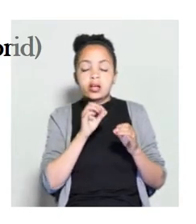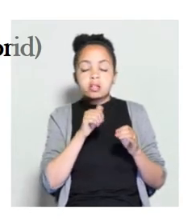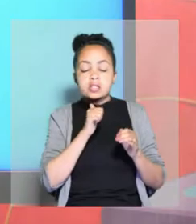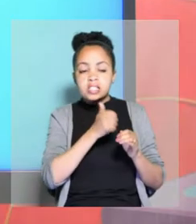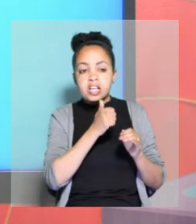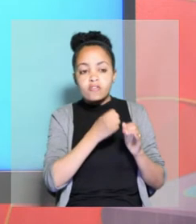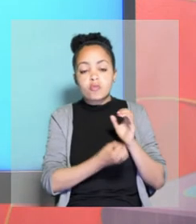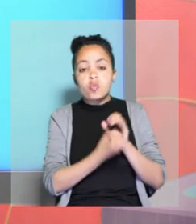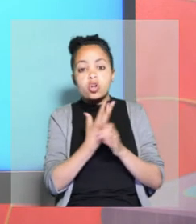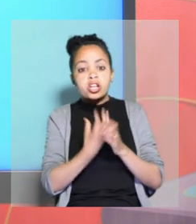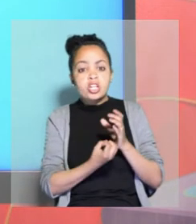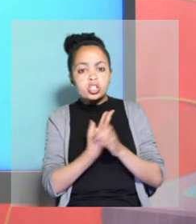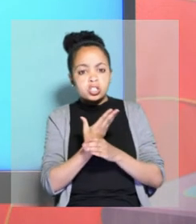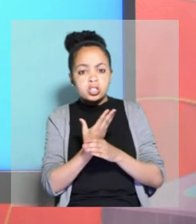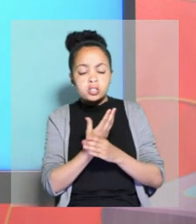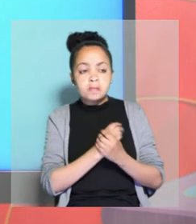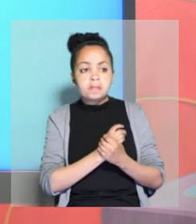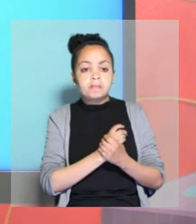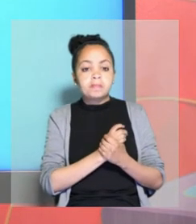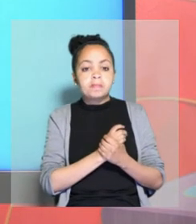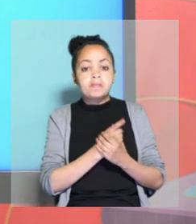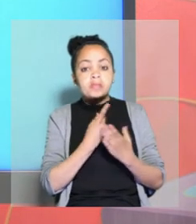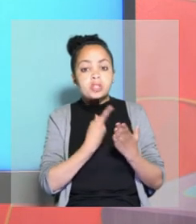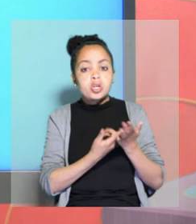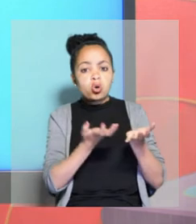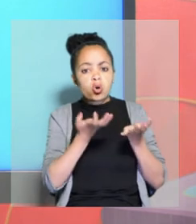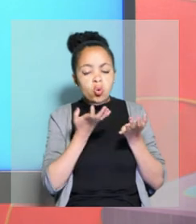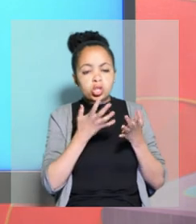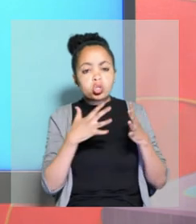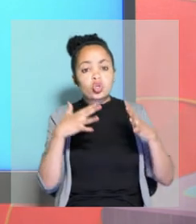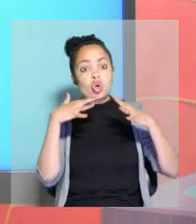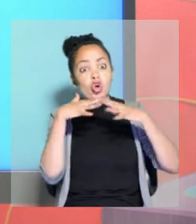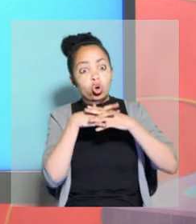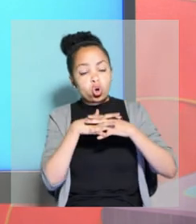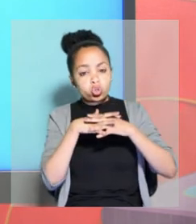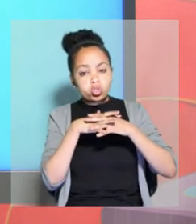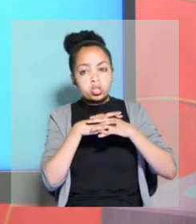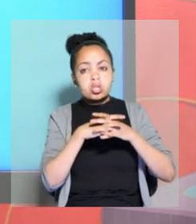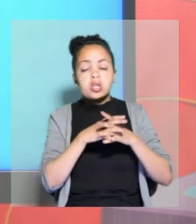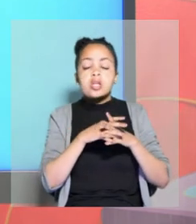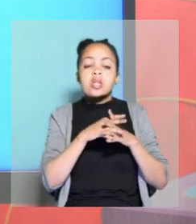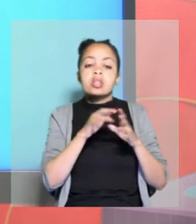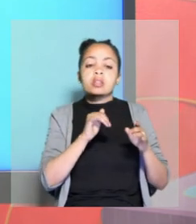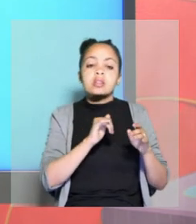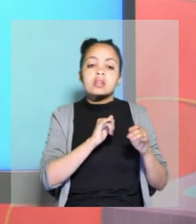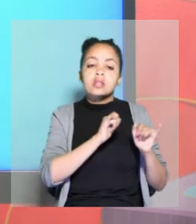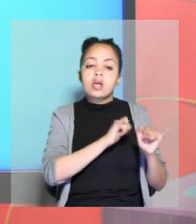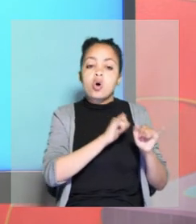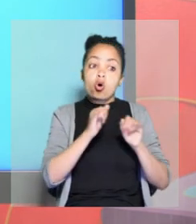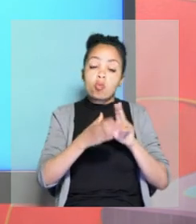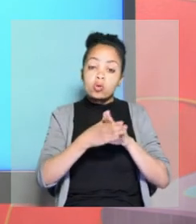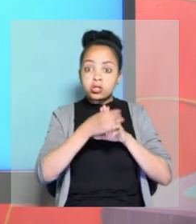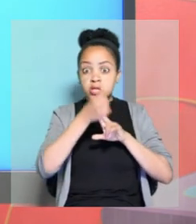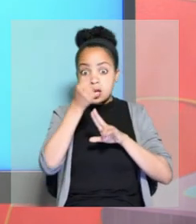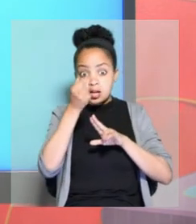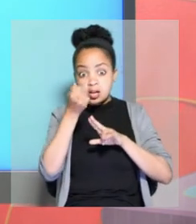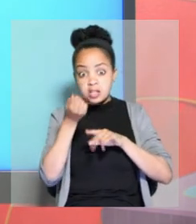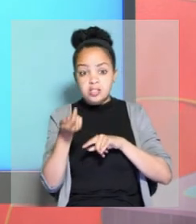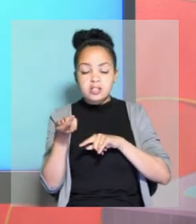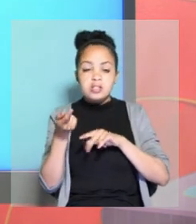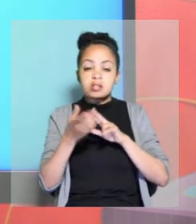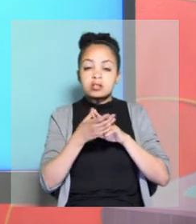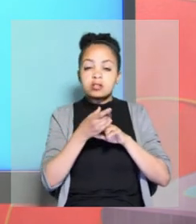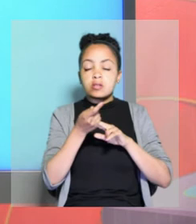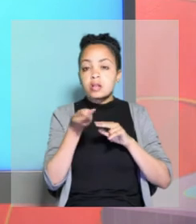self-pollination. So, he wanted to be cross this homozygous trait, dominant trait, with